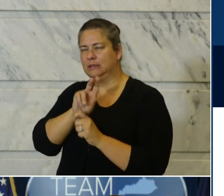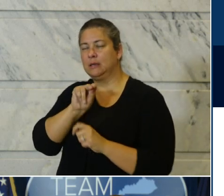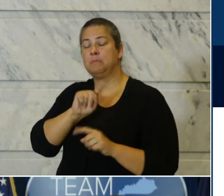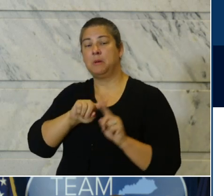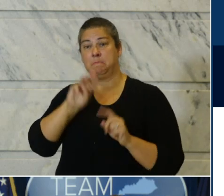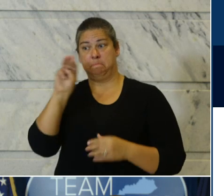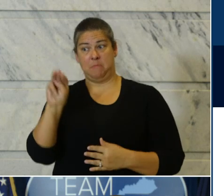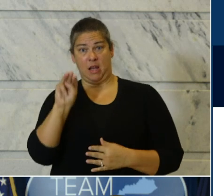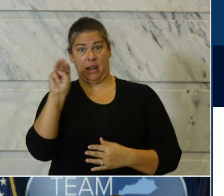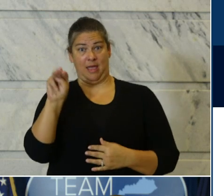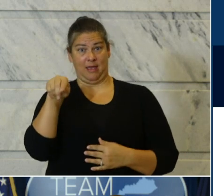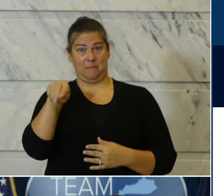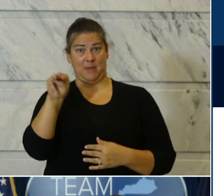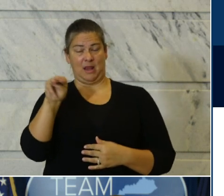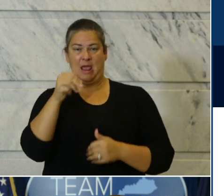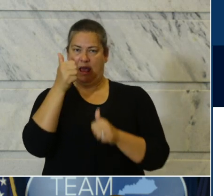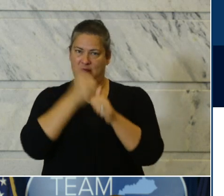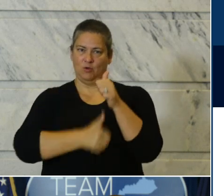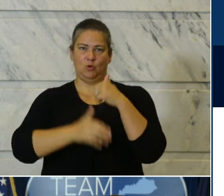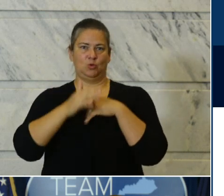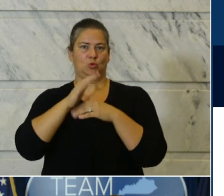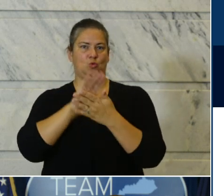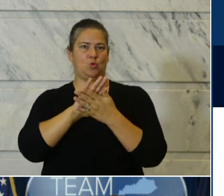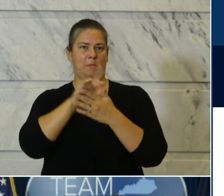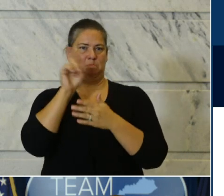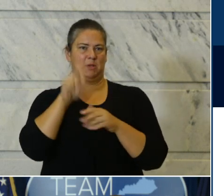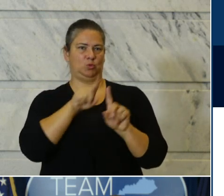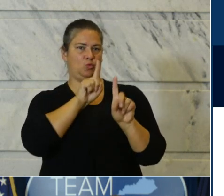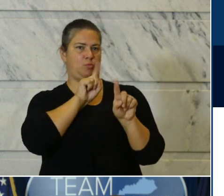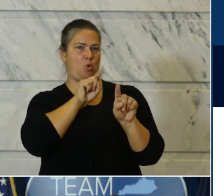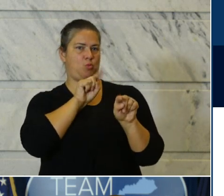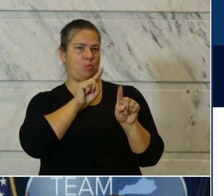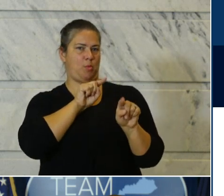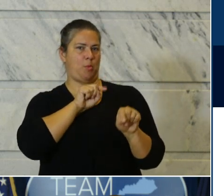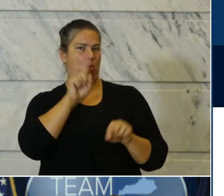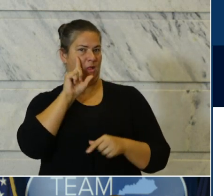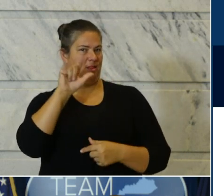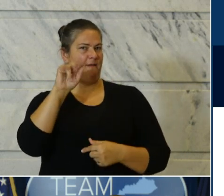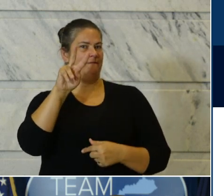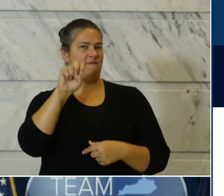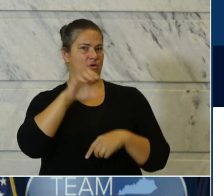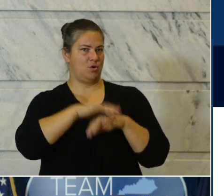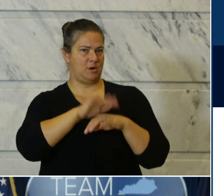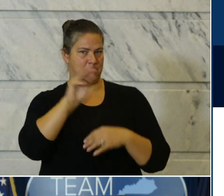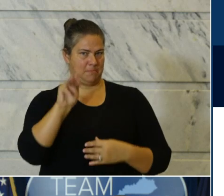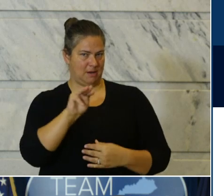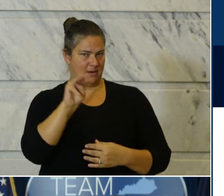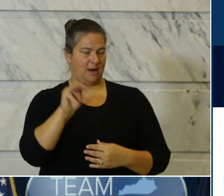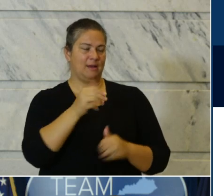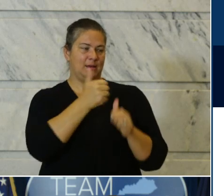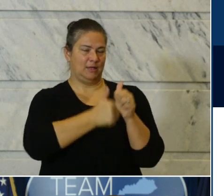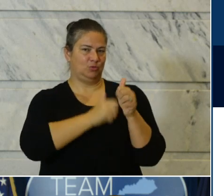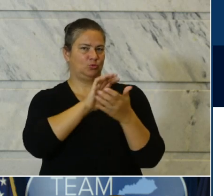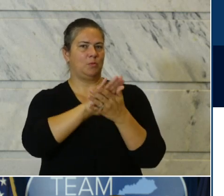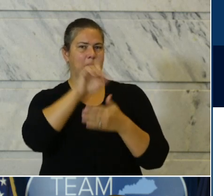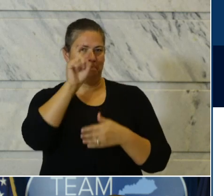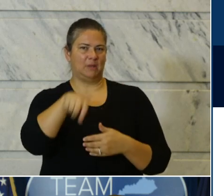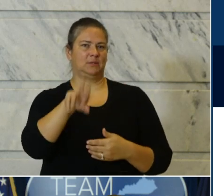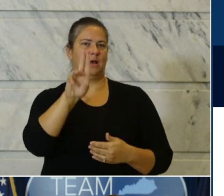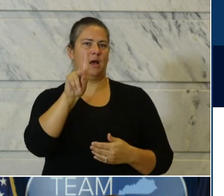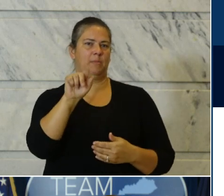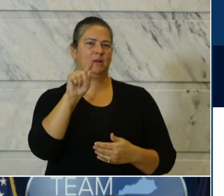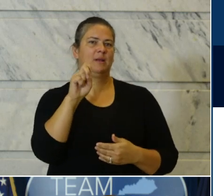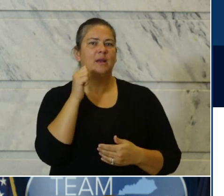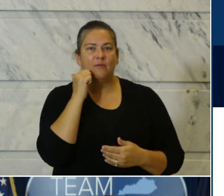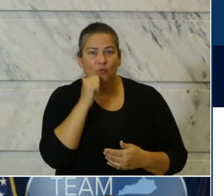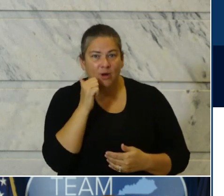when every school has to report to that dashboard. That will go live on that Monday, with each school having to update that every day.